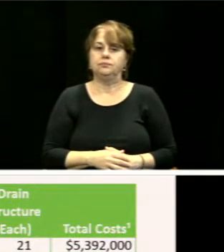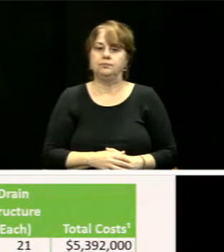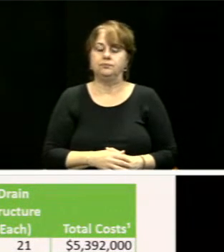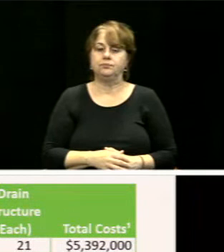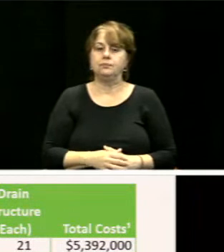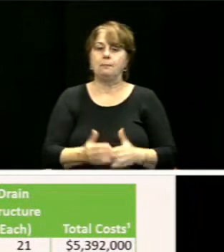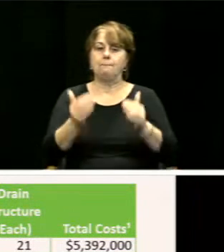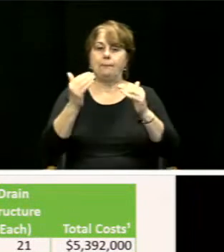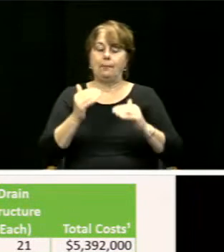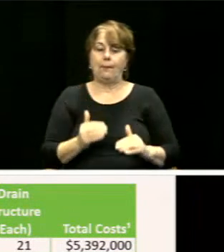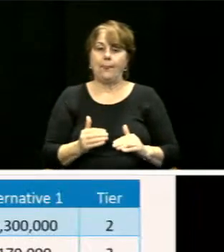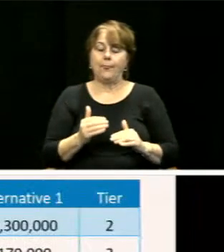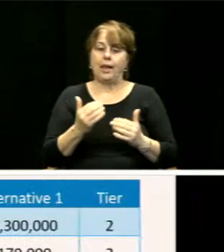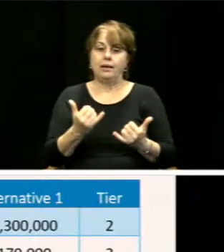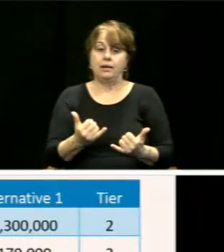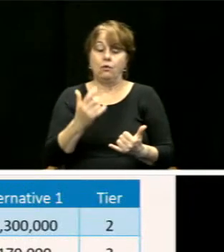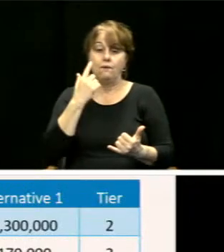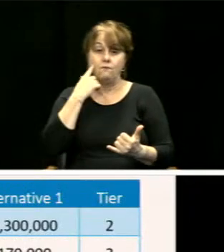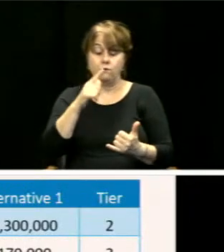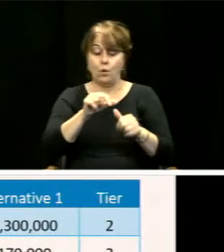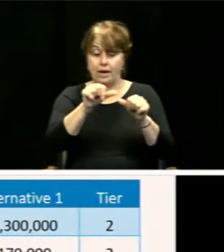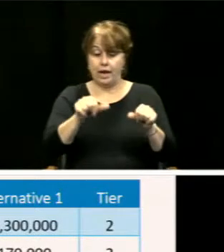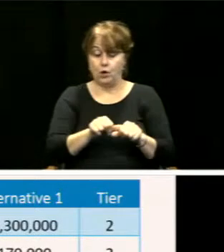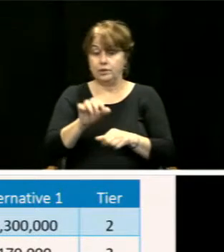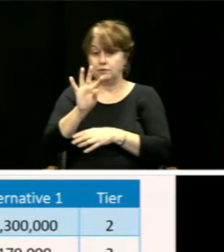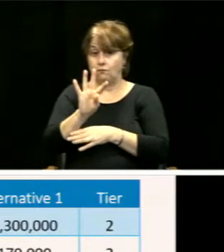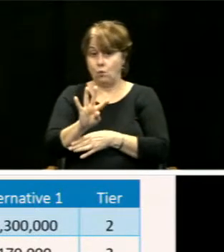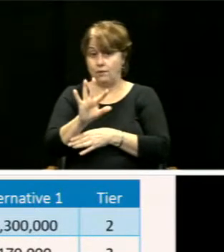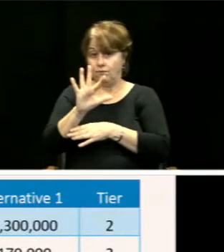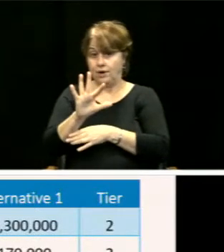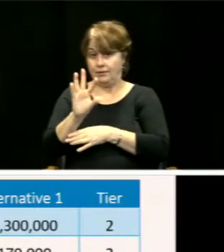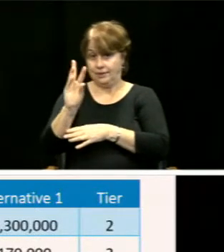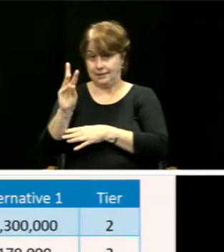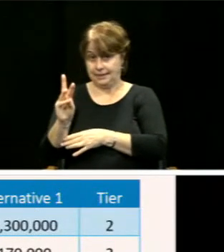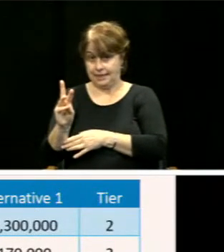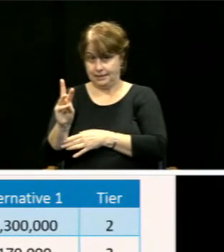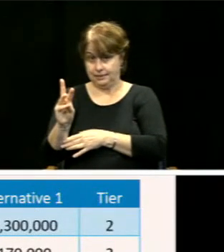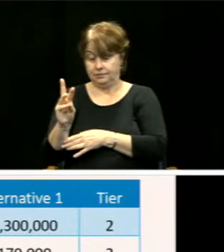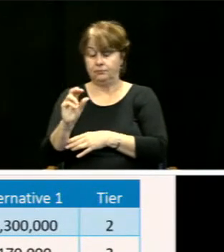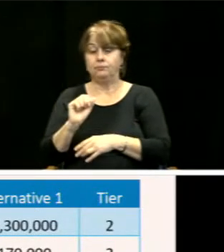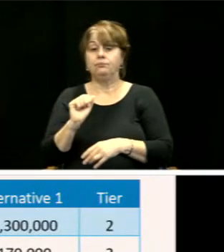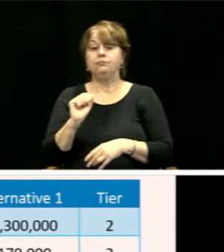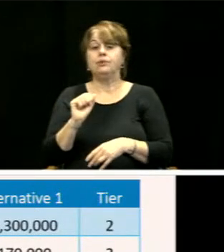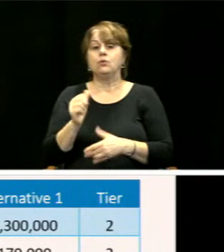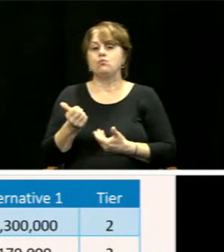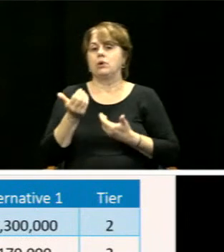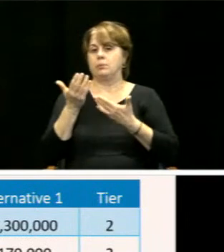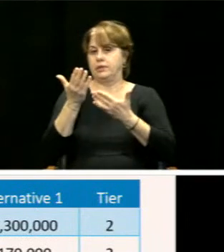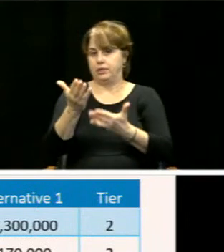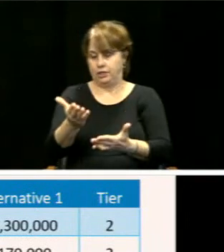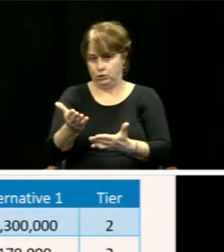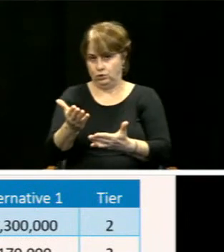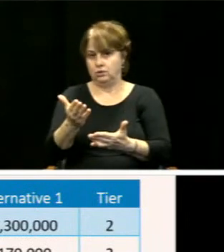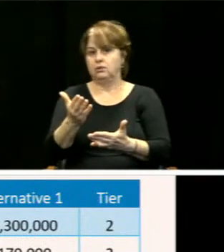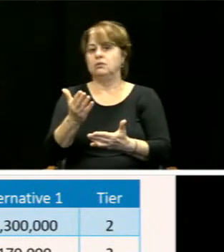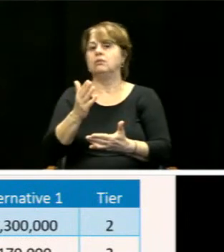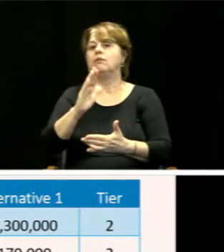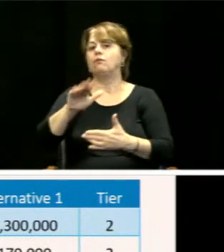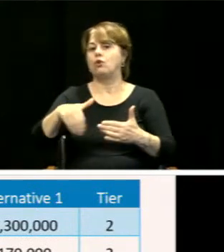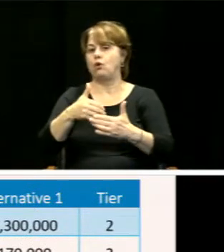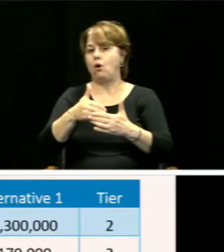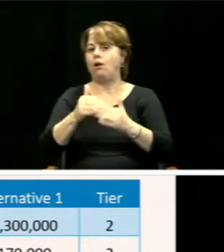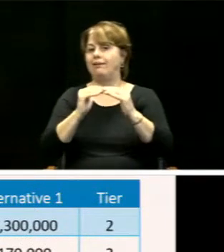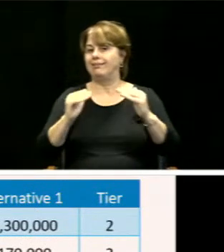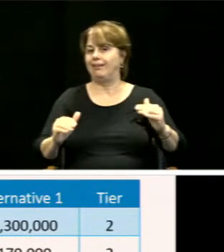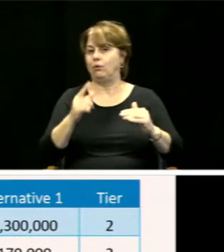And now for the areas 4, 5, and 6. So 4, 5, and 6, the recommendations for all the tier 1, 2, and